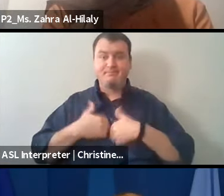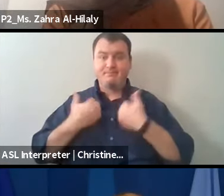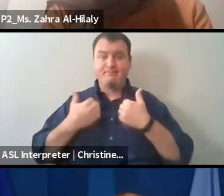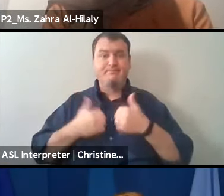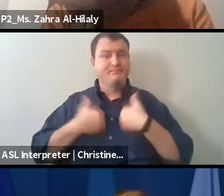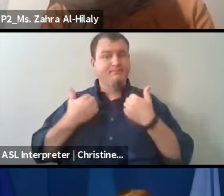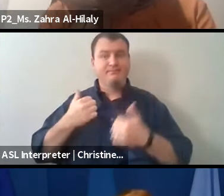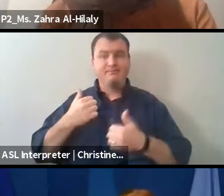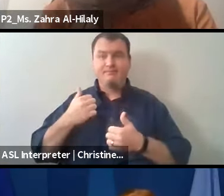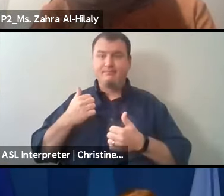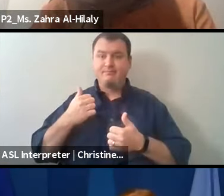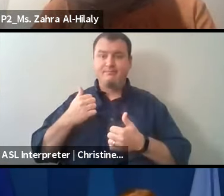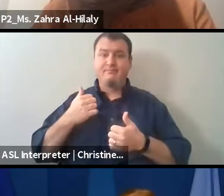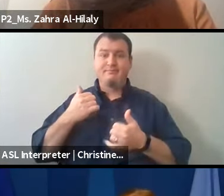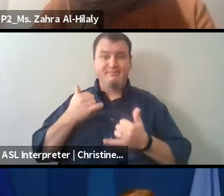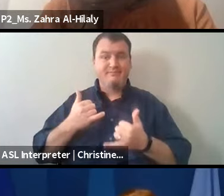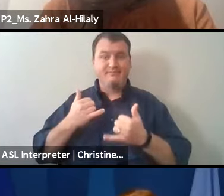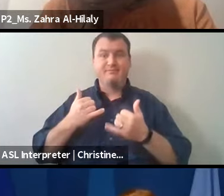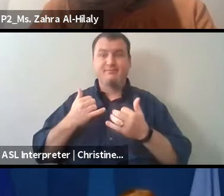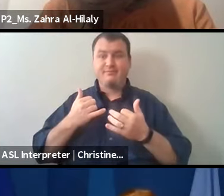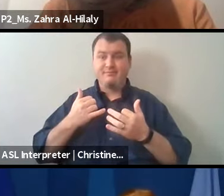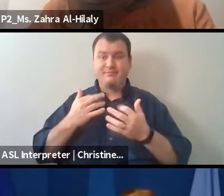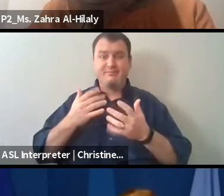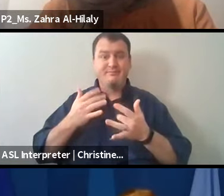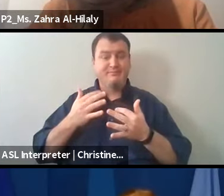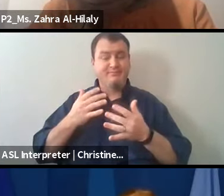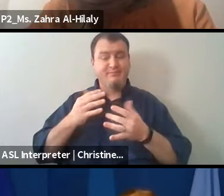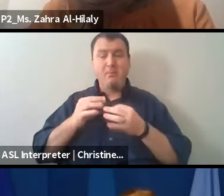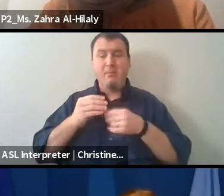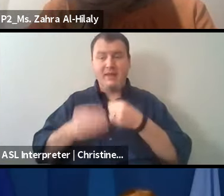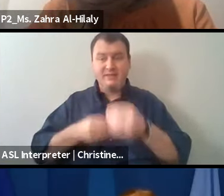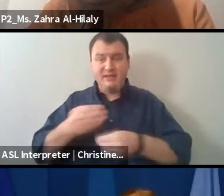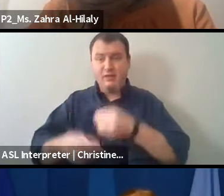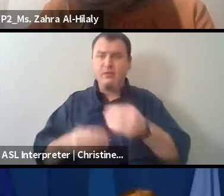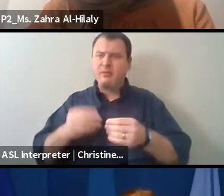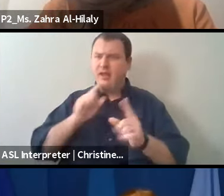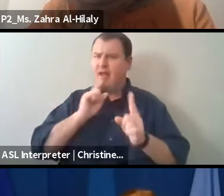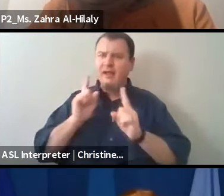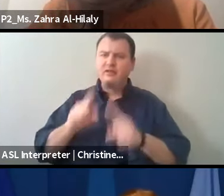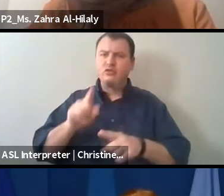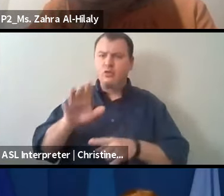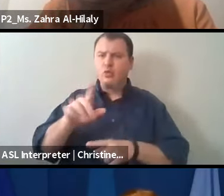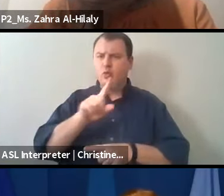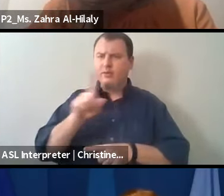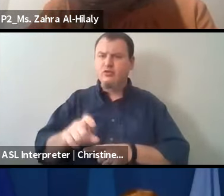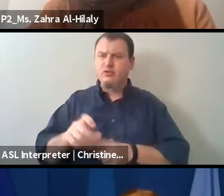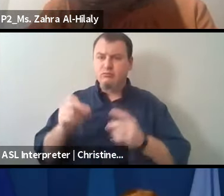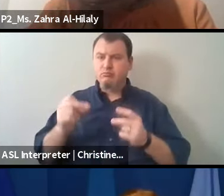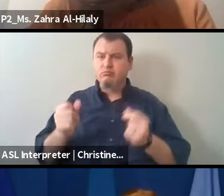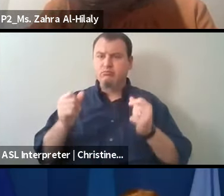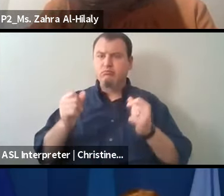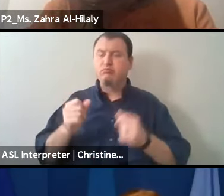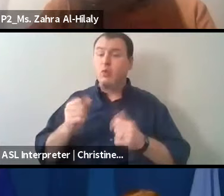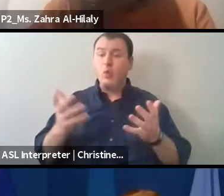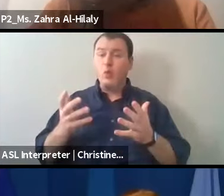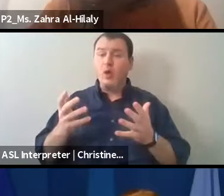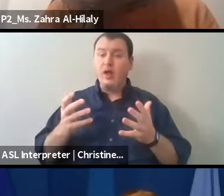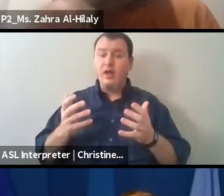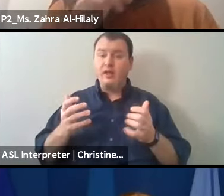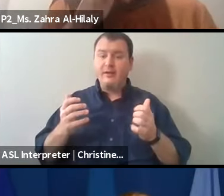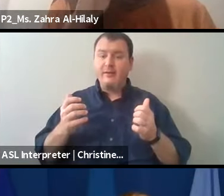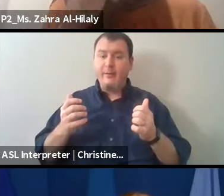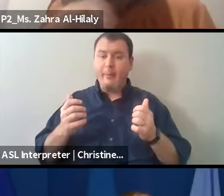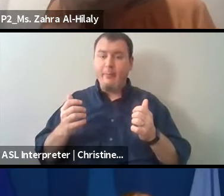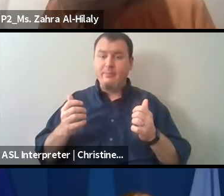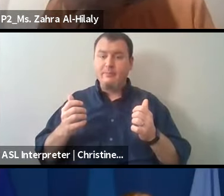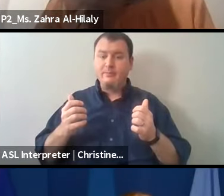hushed down all the time. Let me quickly answer your question. What can, in this